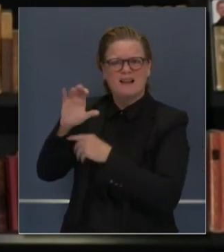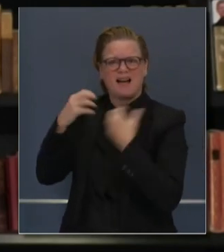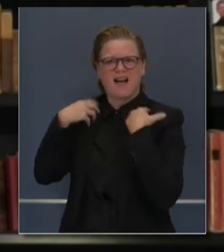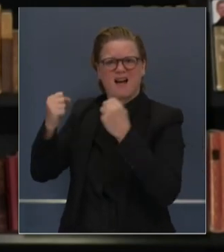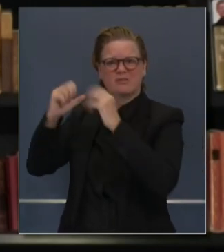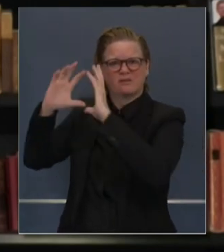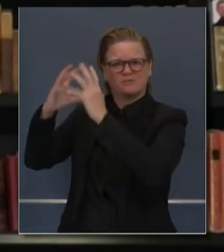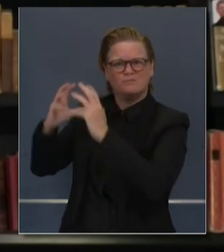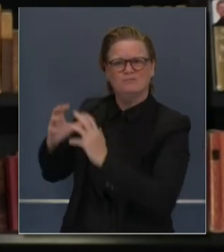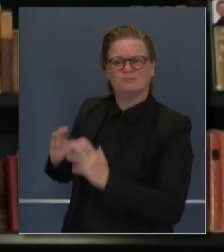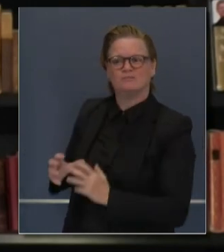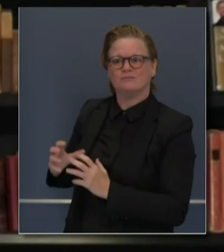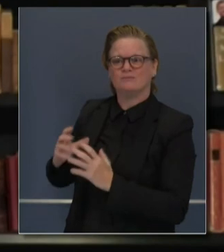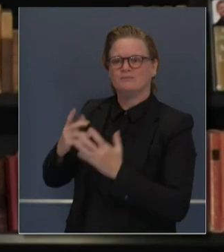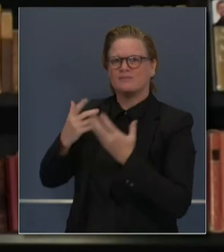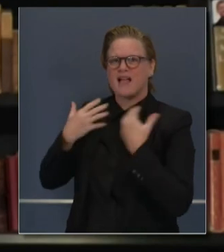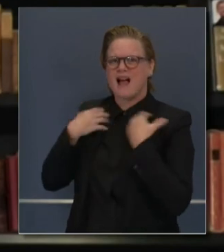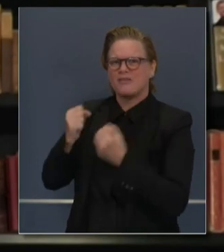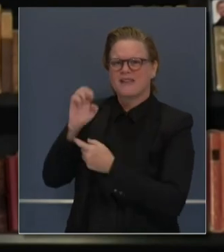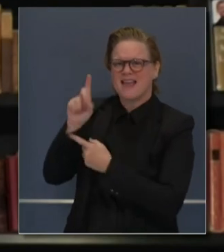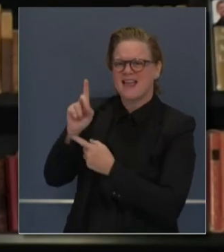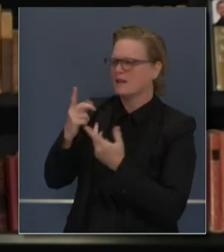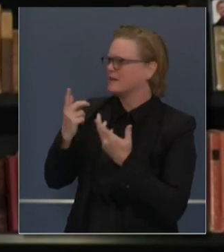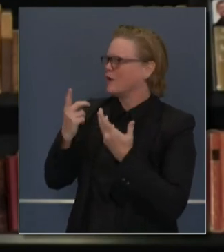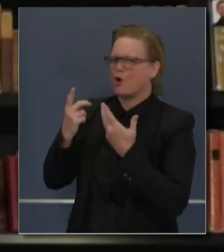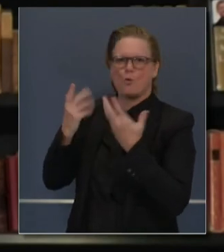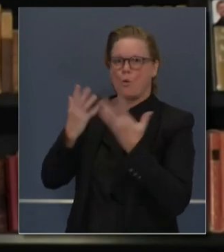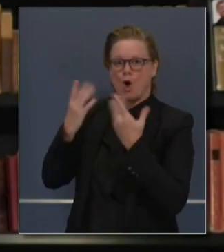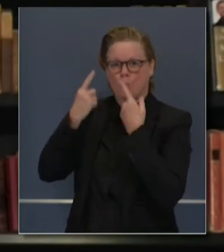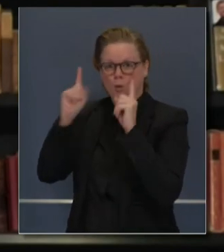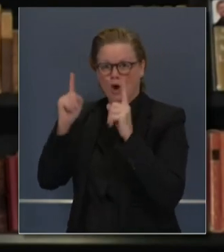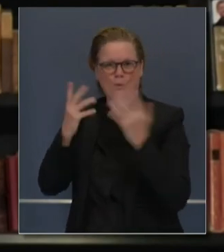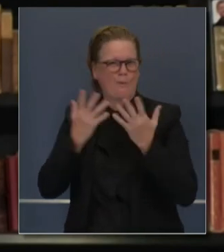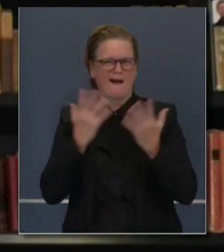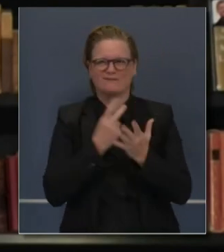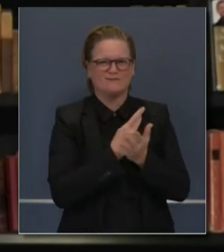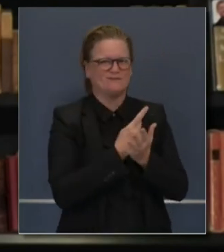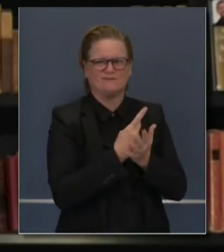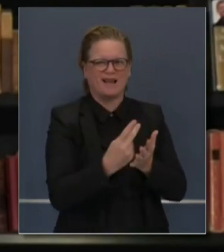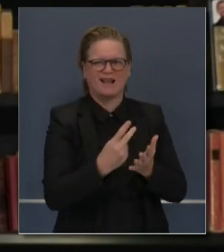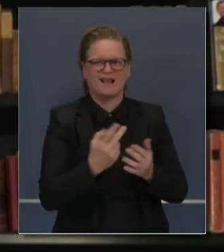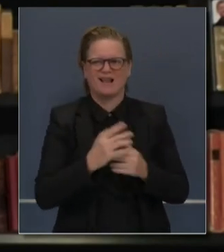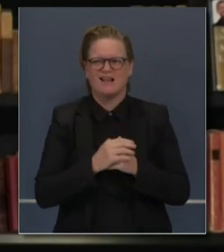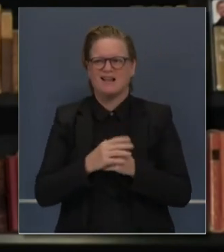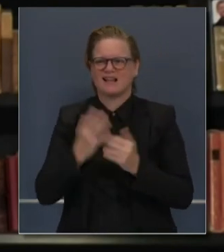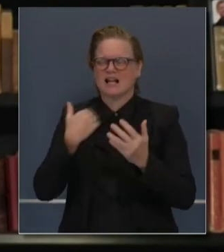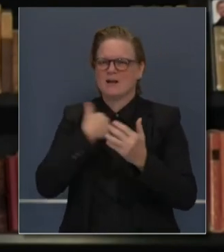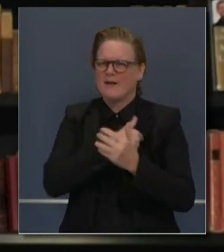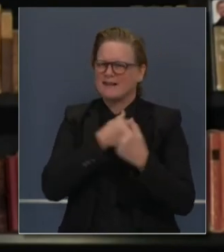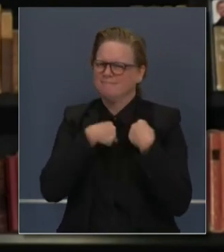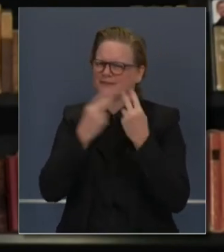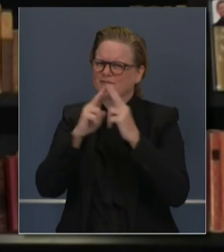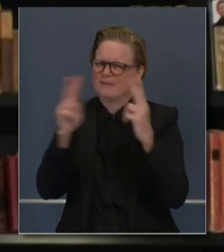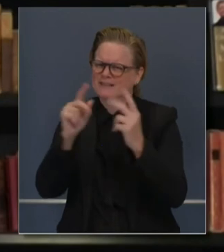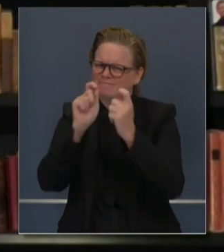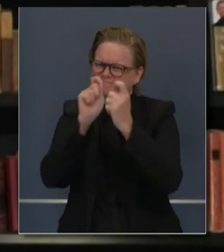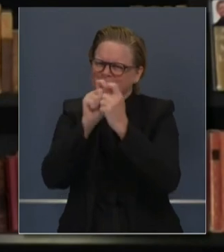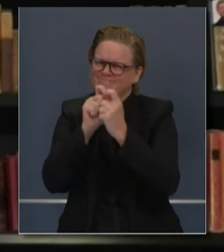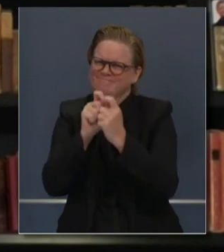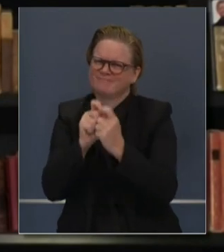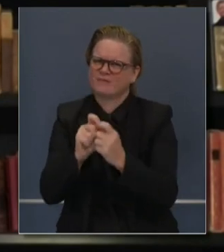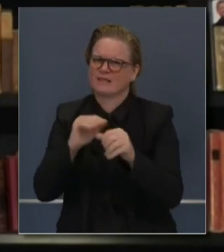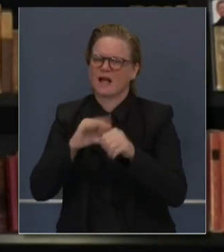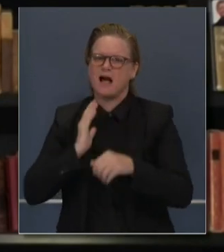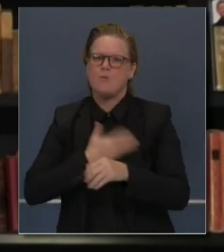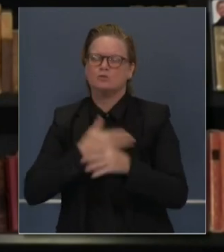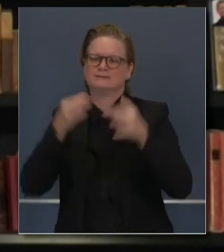with some of our federal partners. So we are trying to be much more specific, more surgical, dare I use a frame,